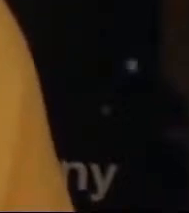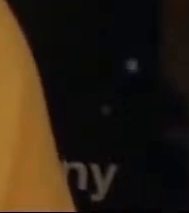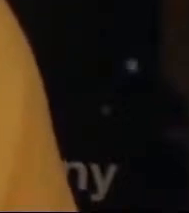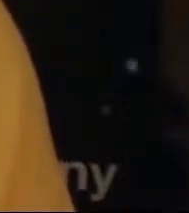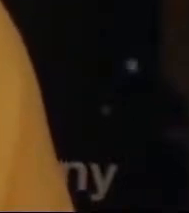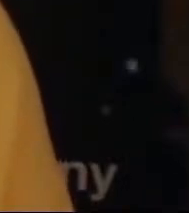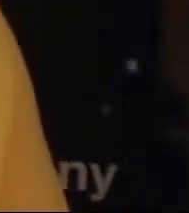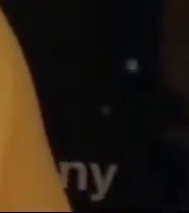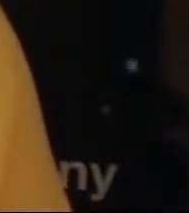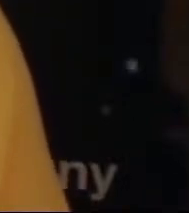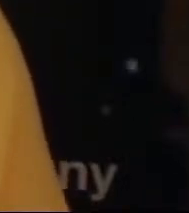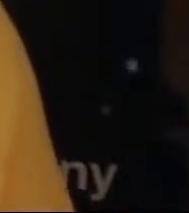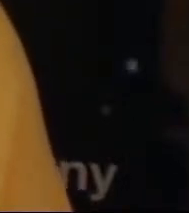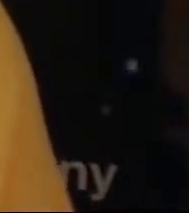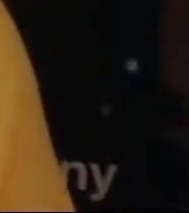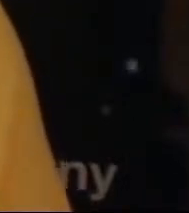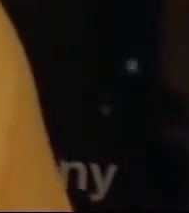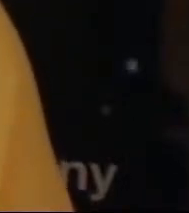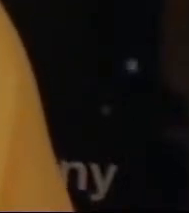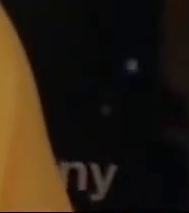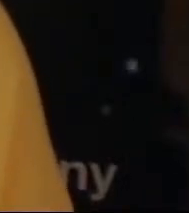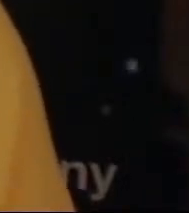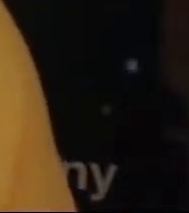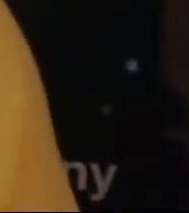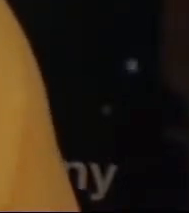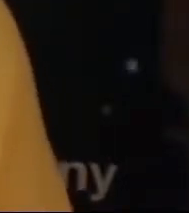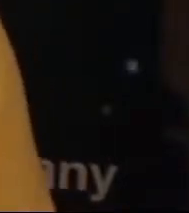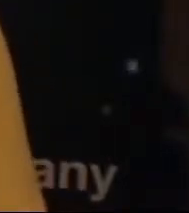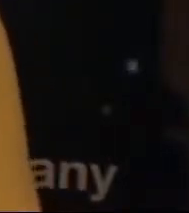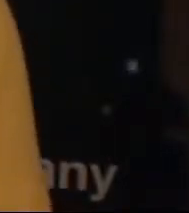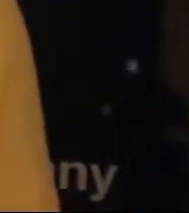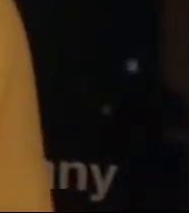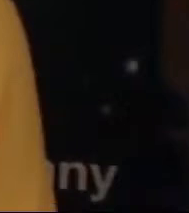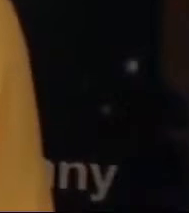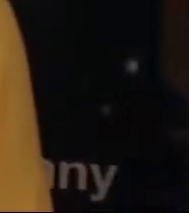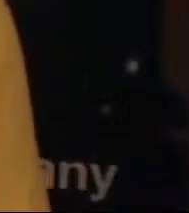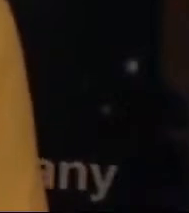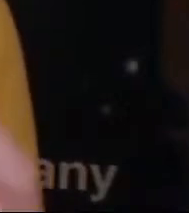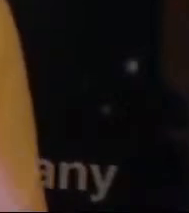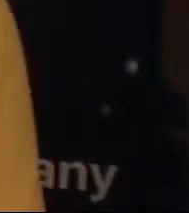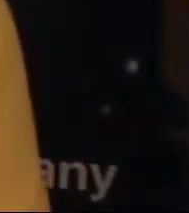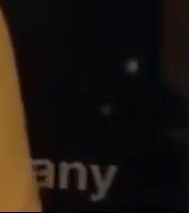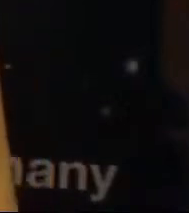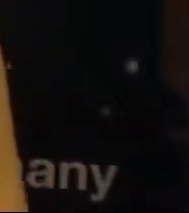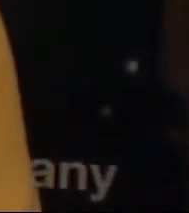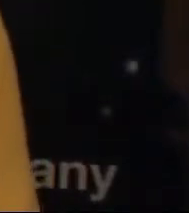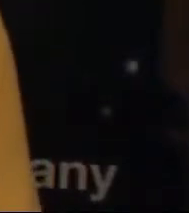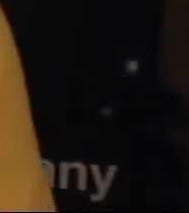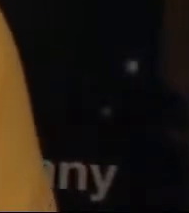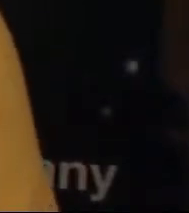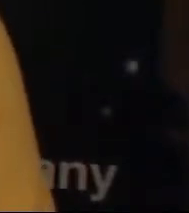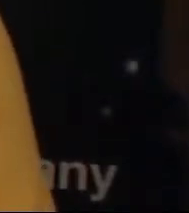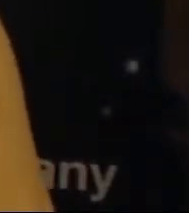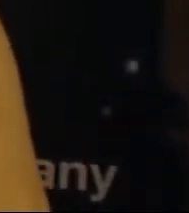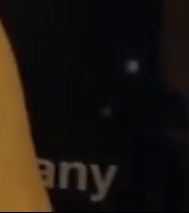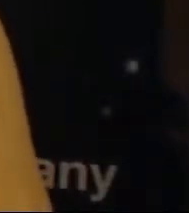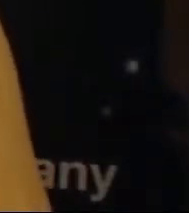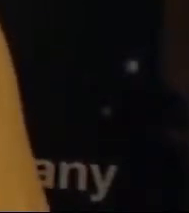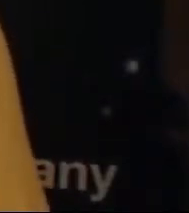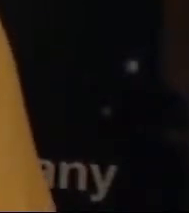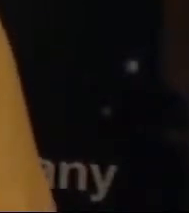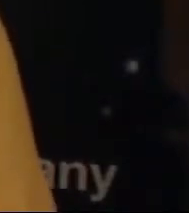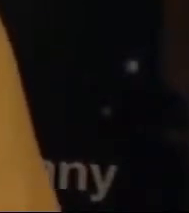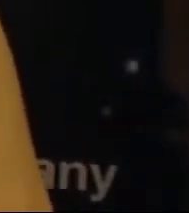actually all of you are winners, really, because what you've done is you've taken a bit of work, you've made it your own, and you've